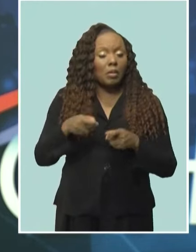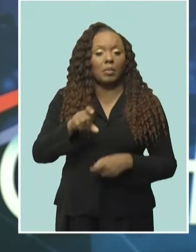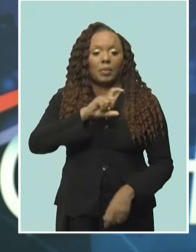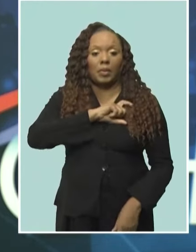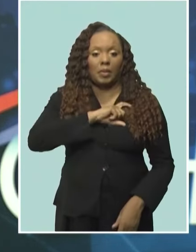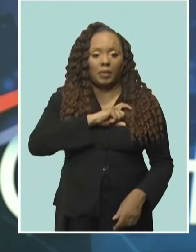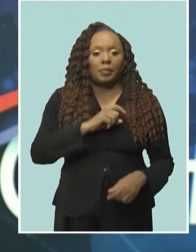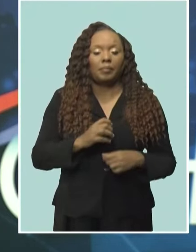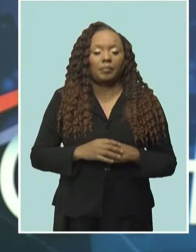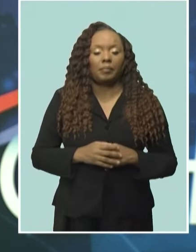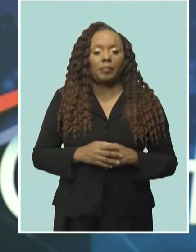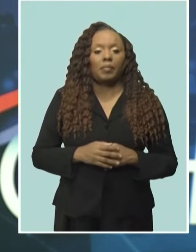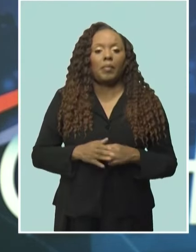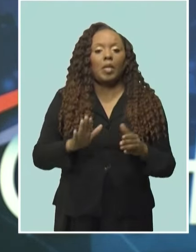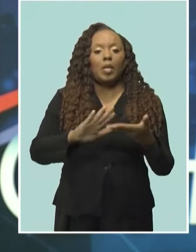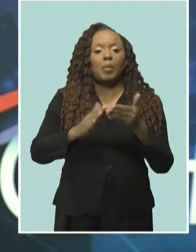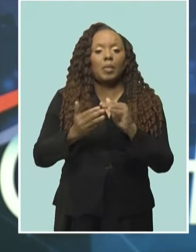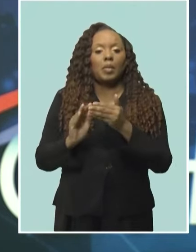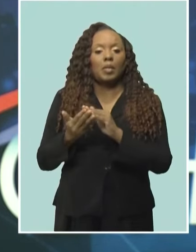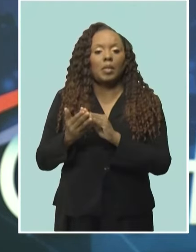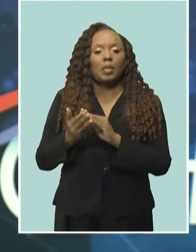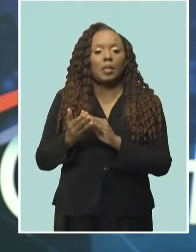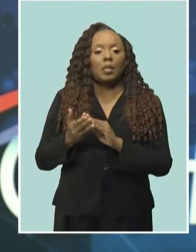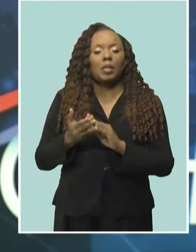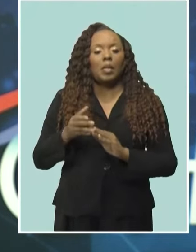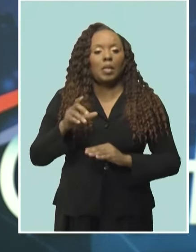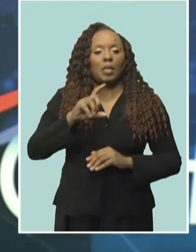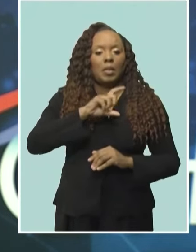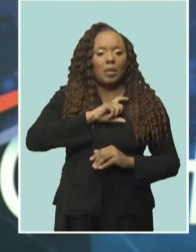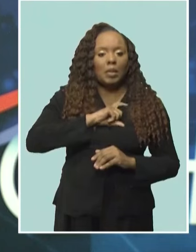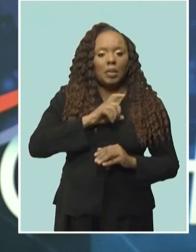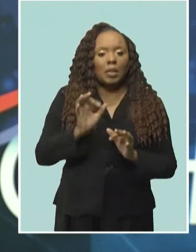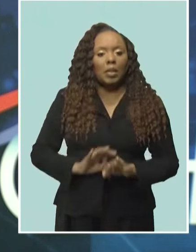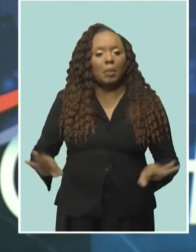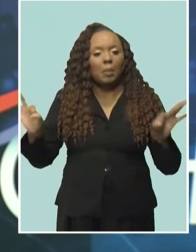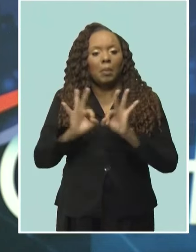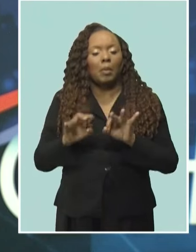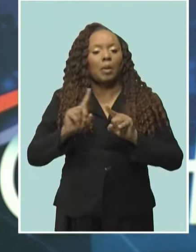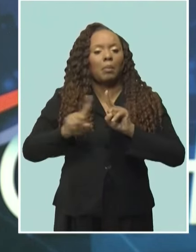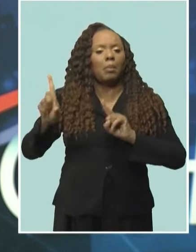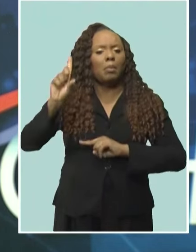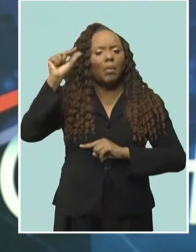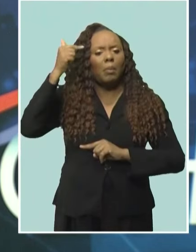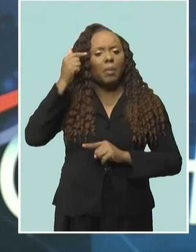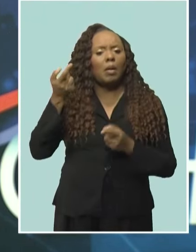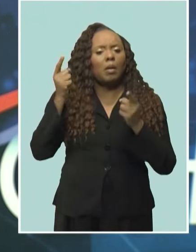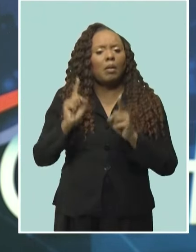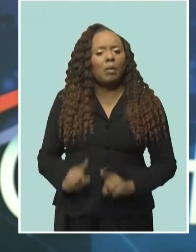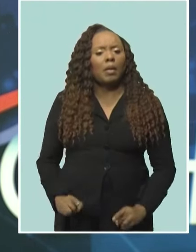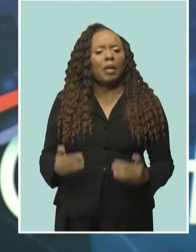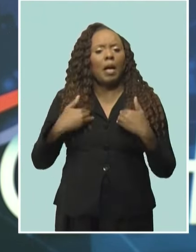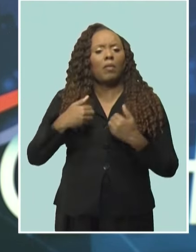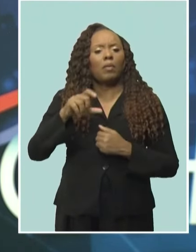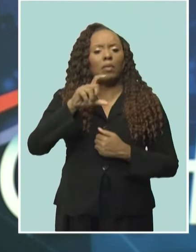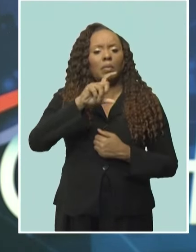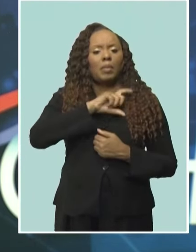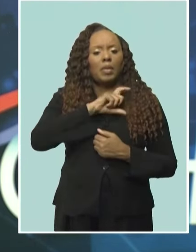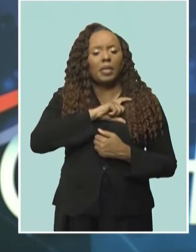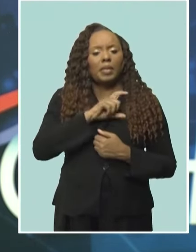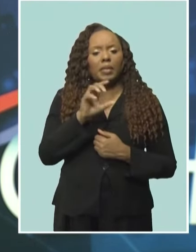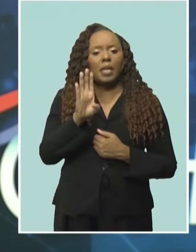remains a critical component in the crime-fighting efforts, the Prime Minister says government has also agreed to deploy the police band